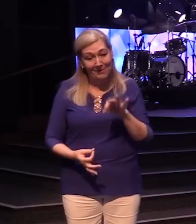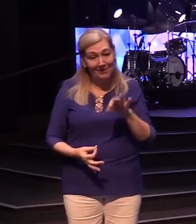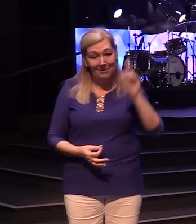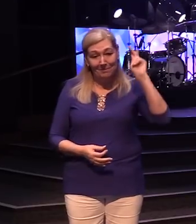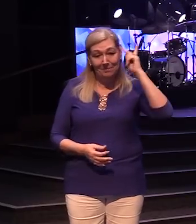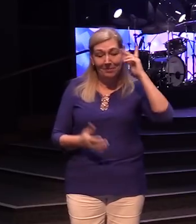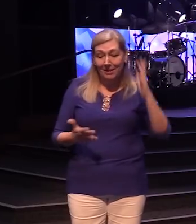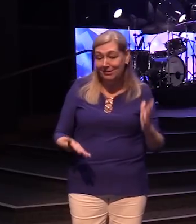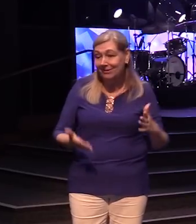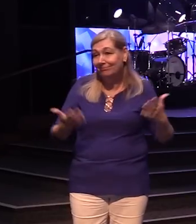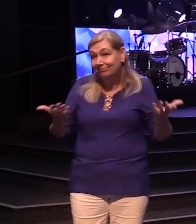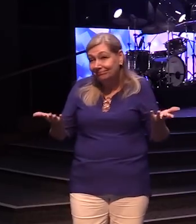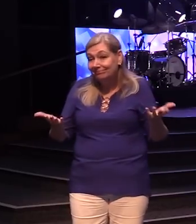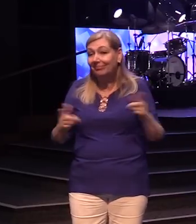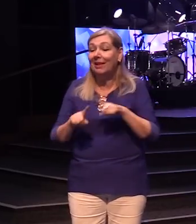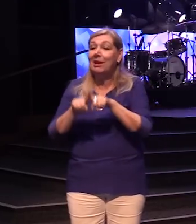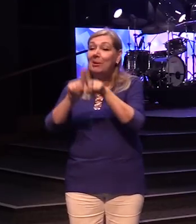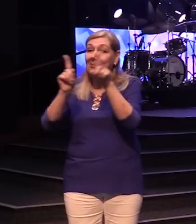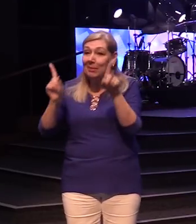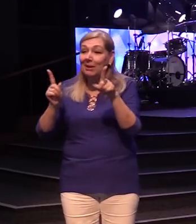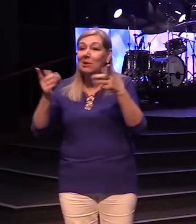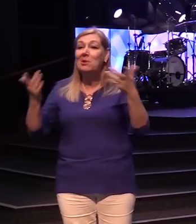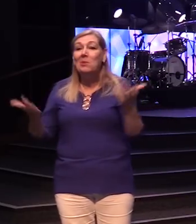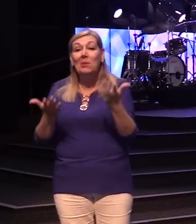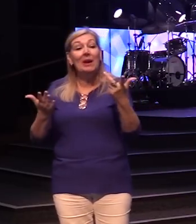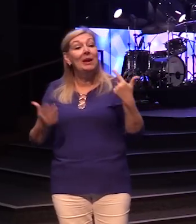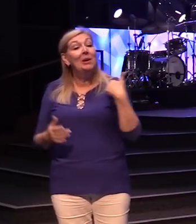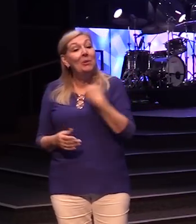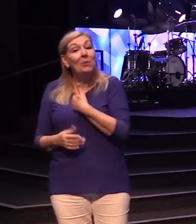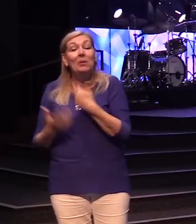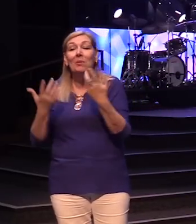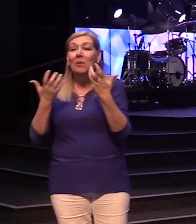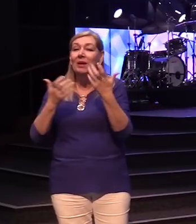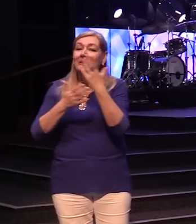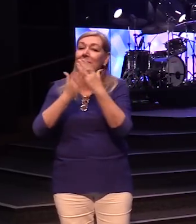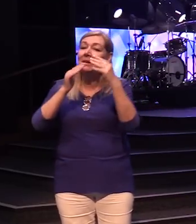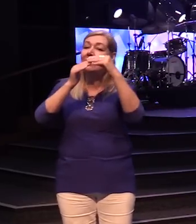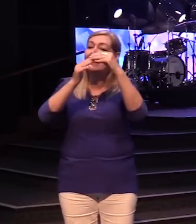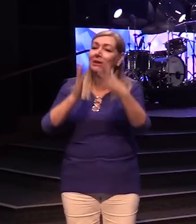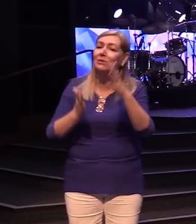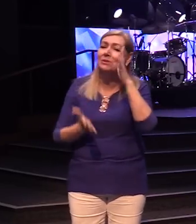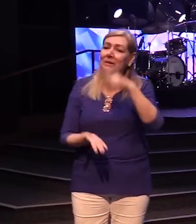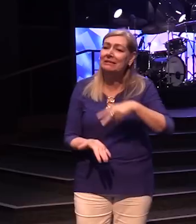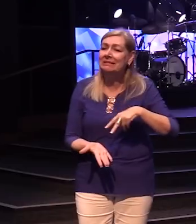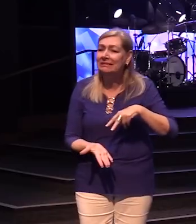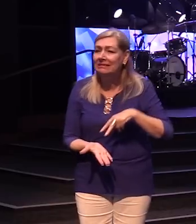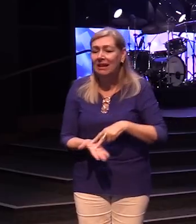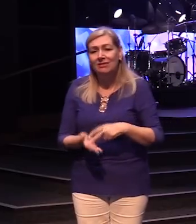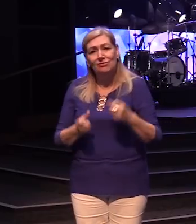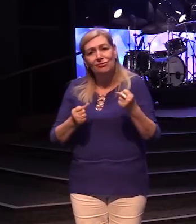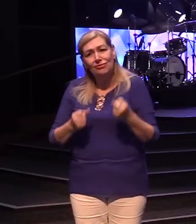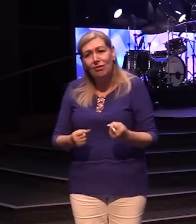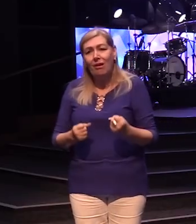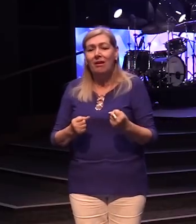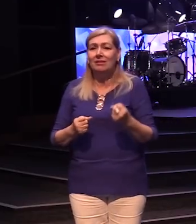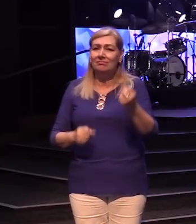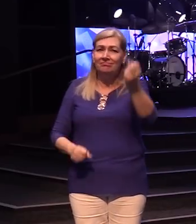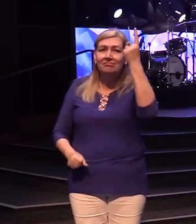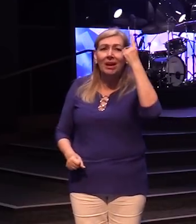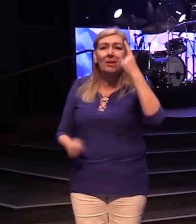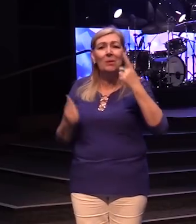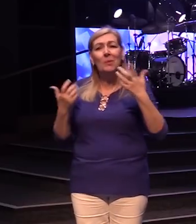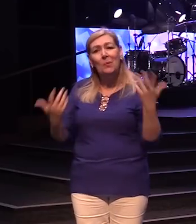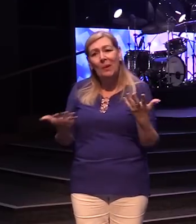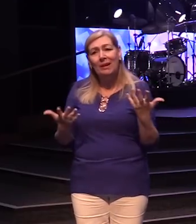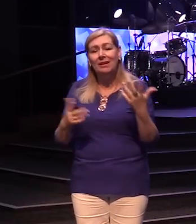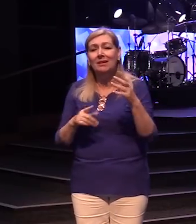But what we long for are simply leaders who will say, that they understand what America